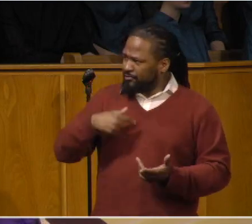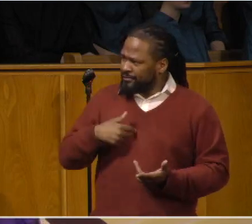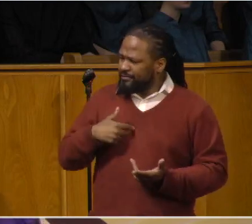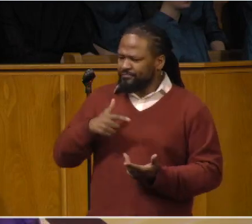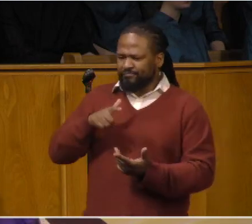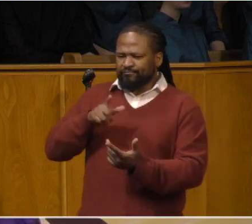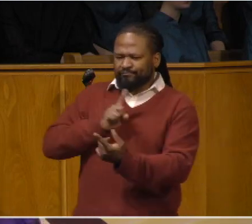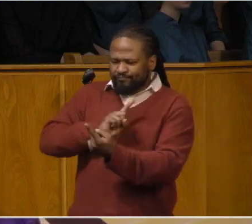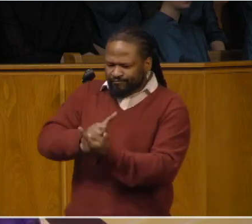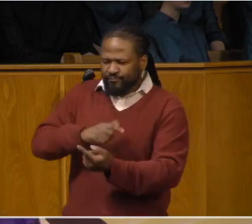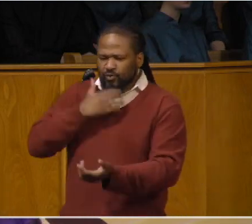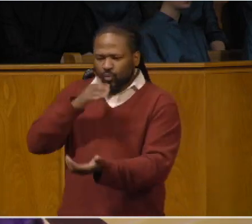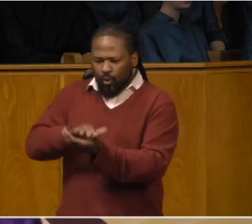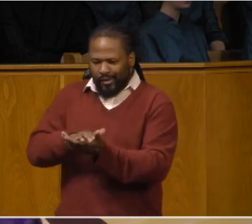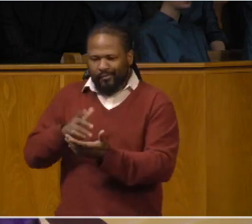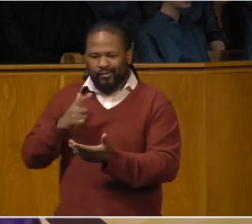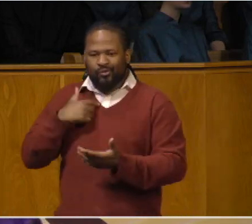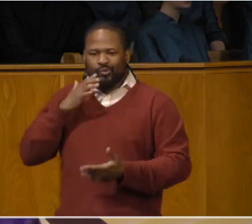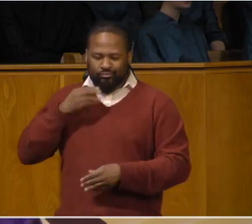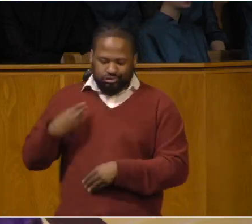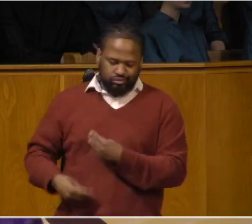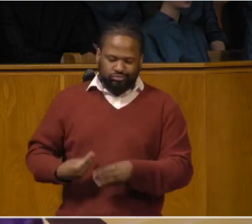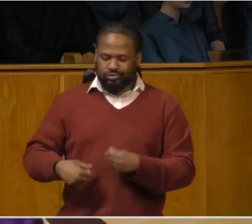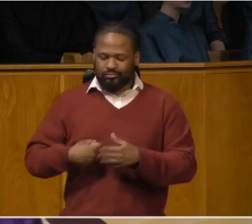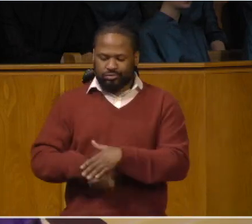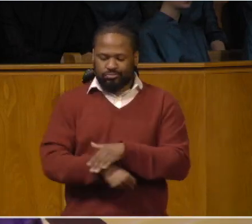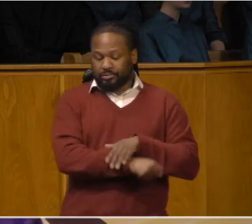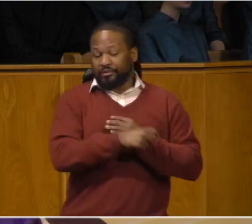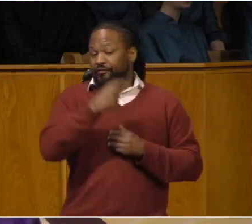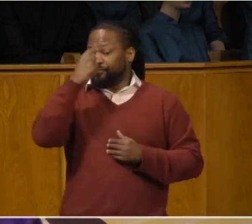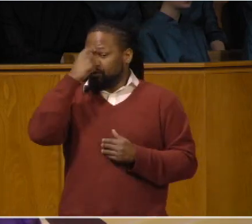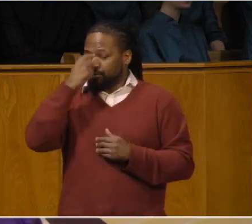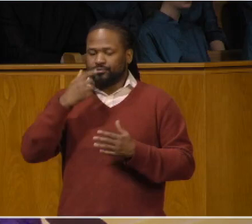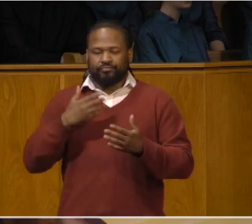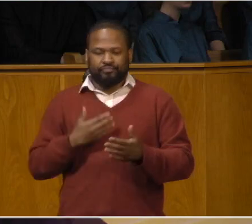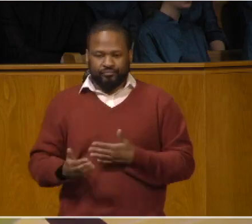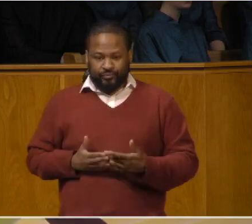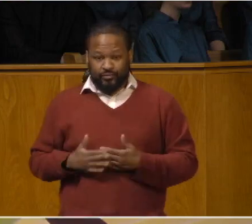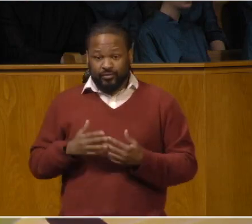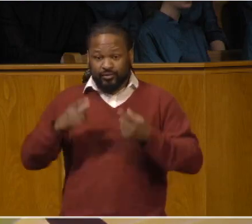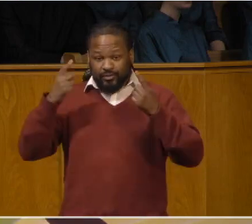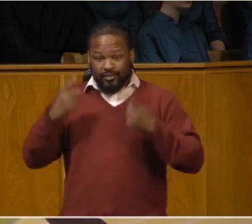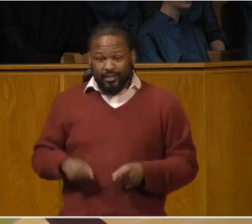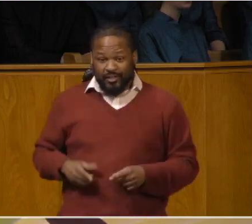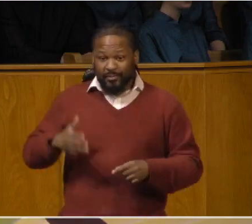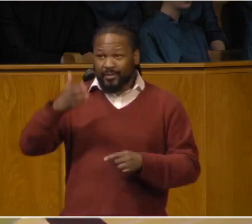wife for and would bring him generations. Then God spoke to Abe and